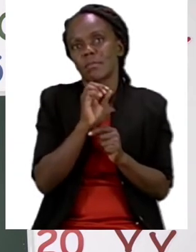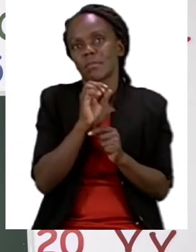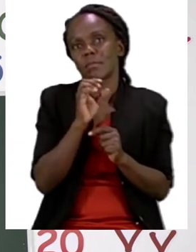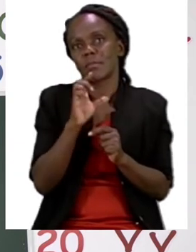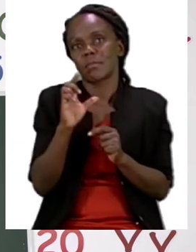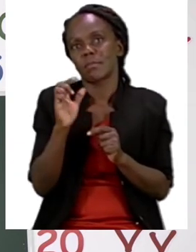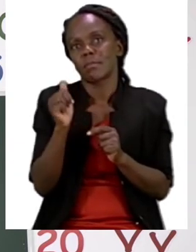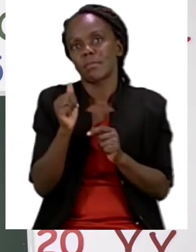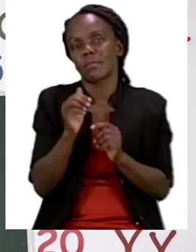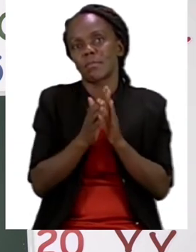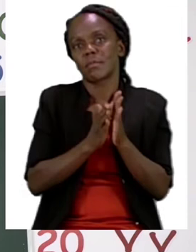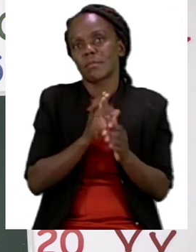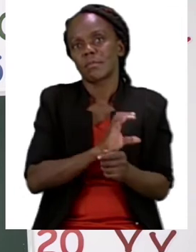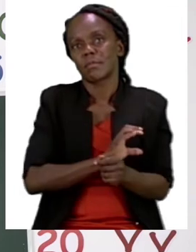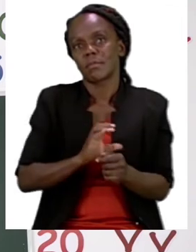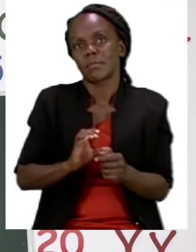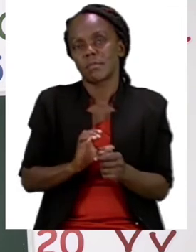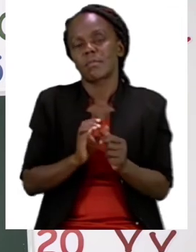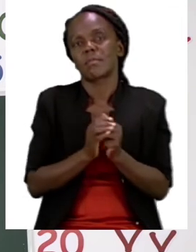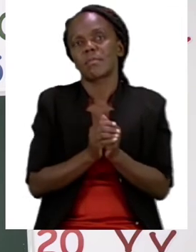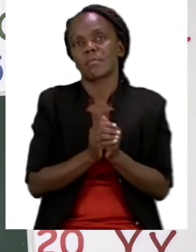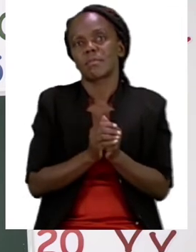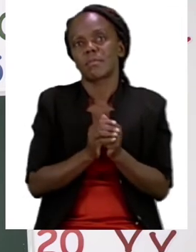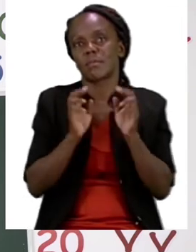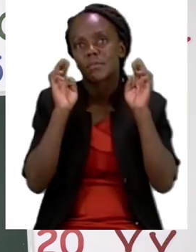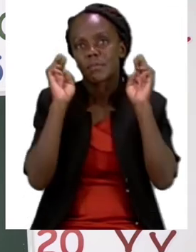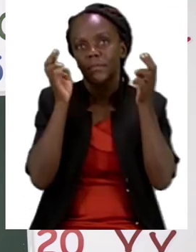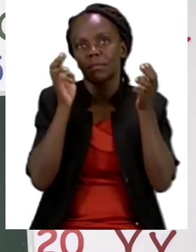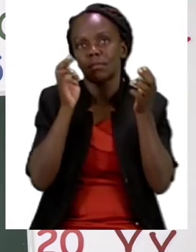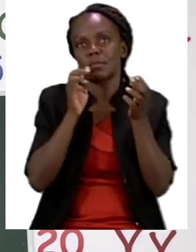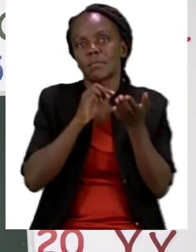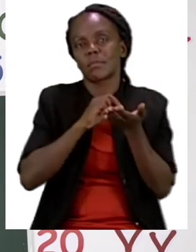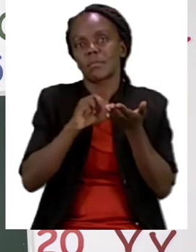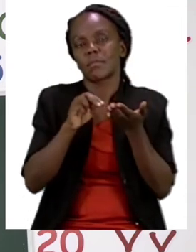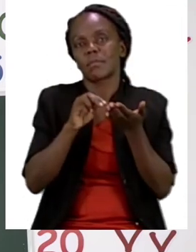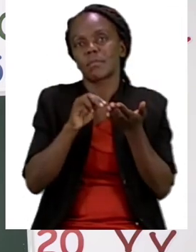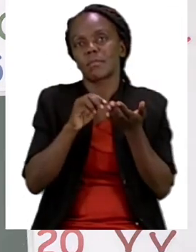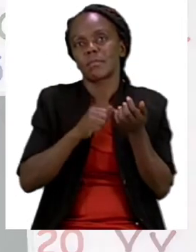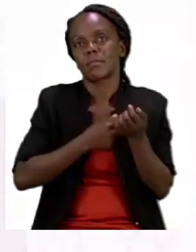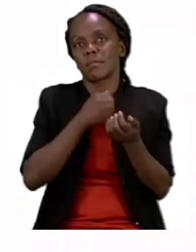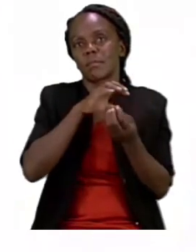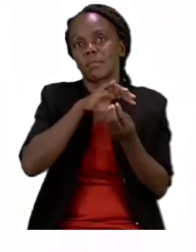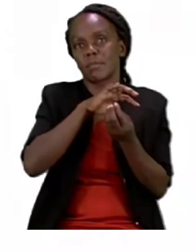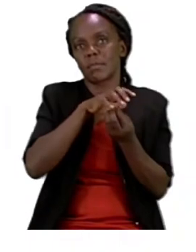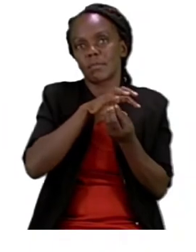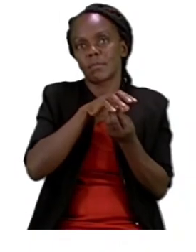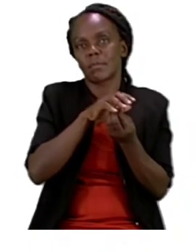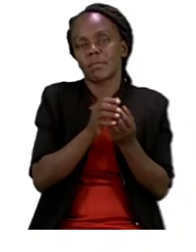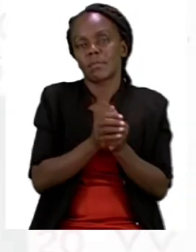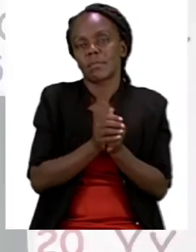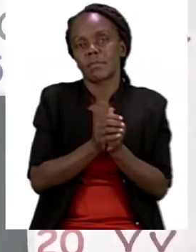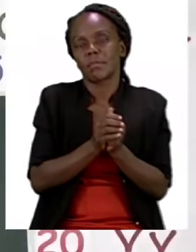today. Our theme this week is My Family.